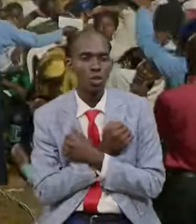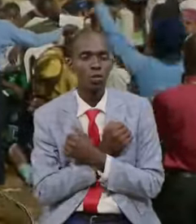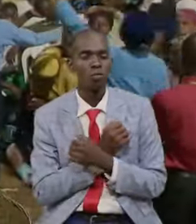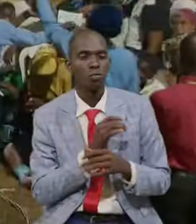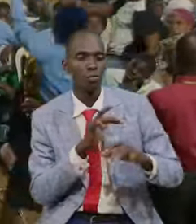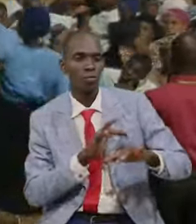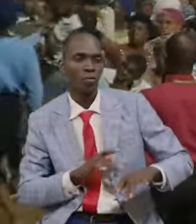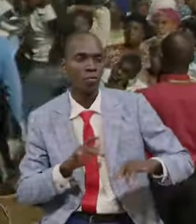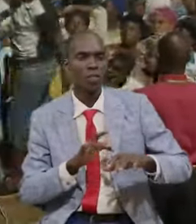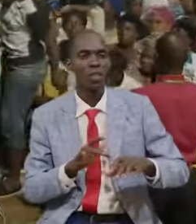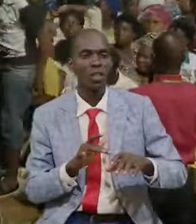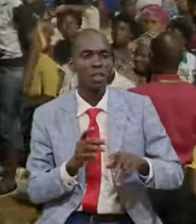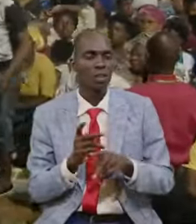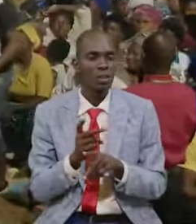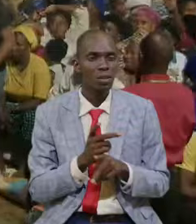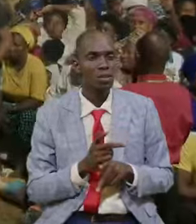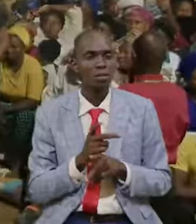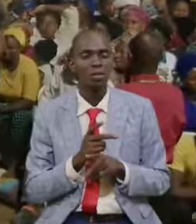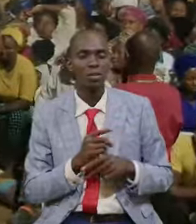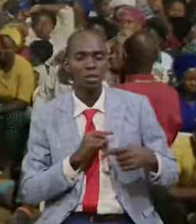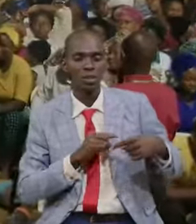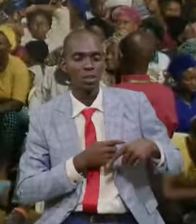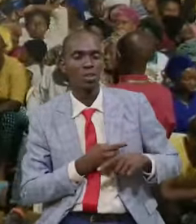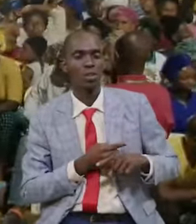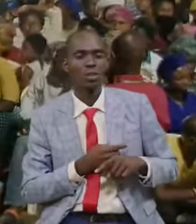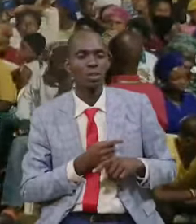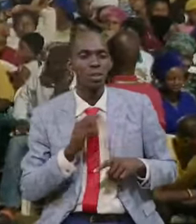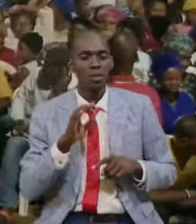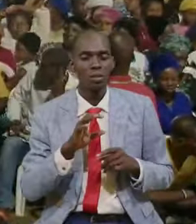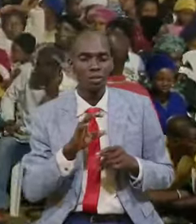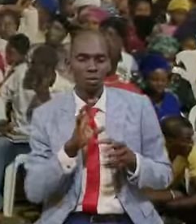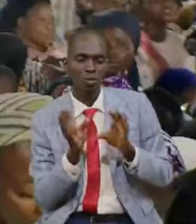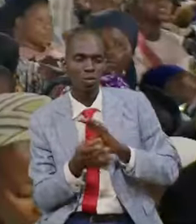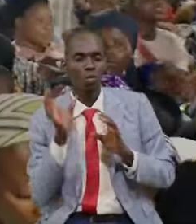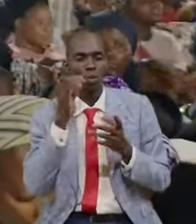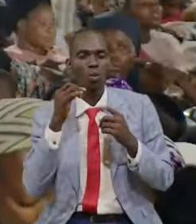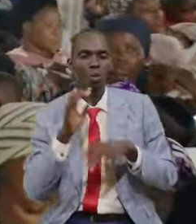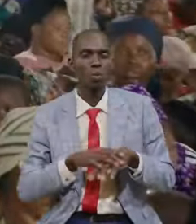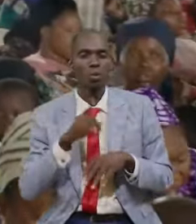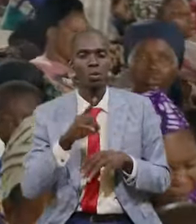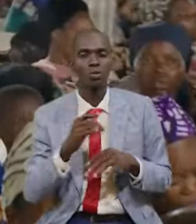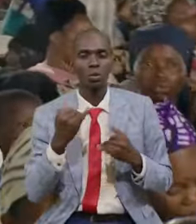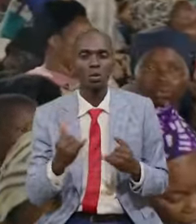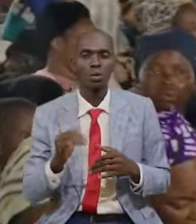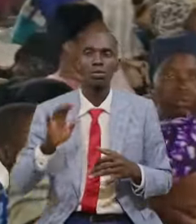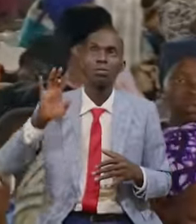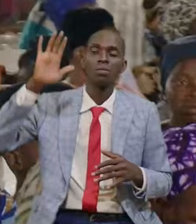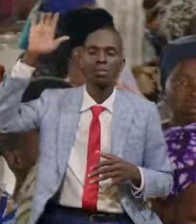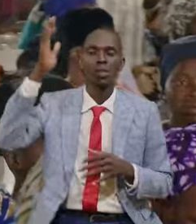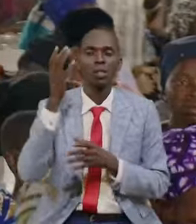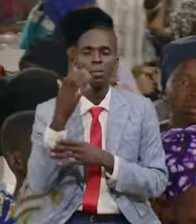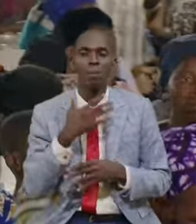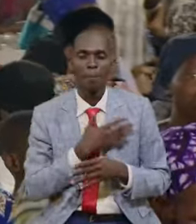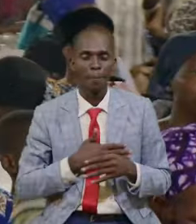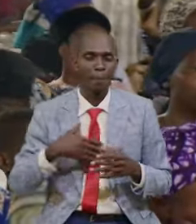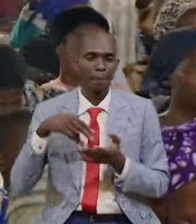care, his kill, his conversion will come upon you. You raise up your hand, please stand up. God bless you there. God